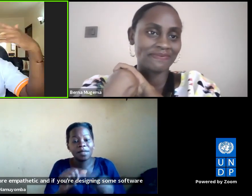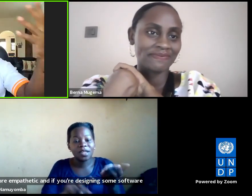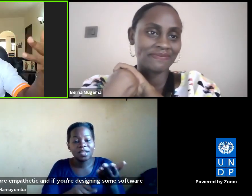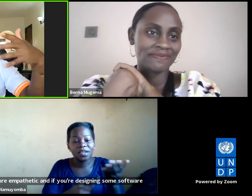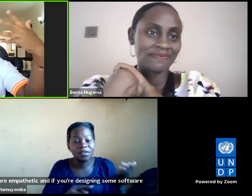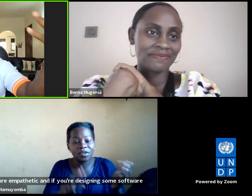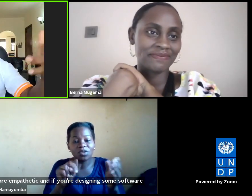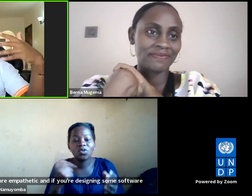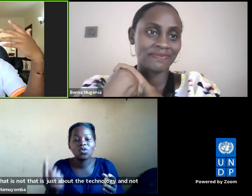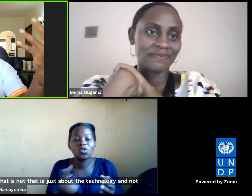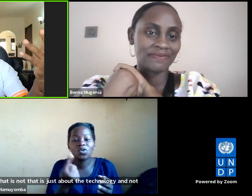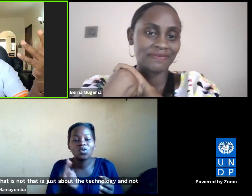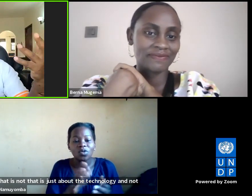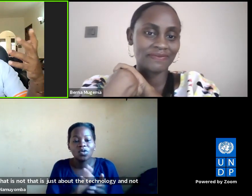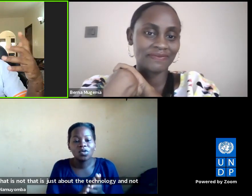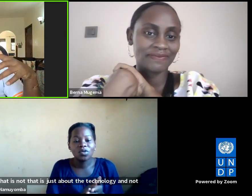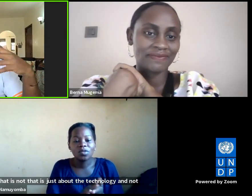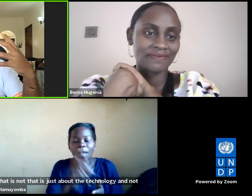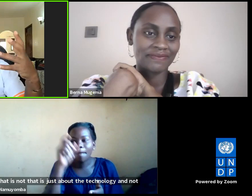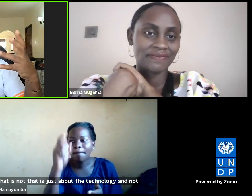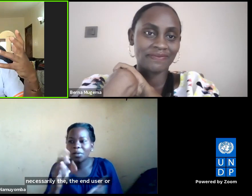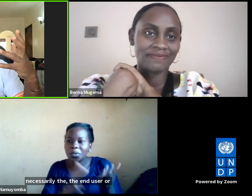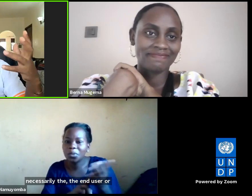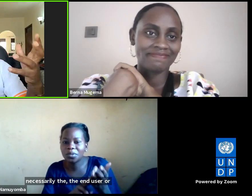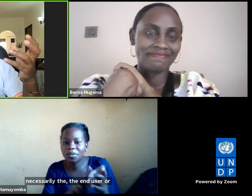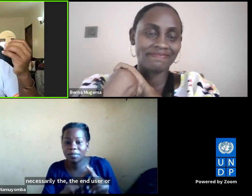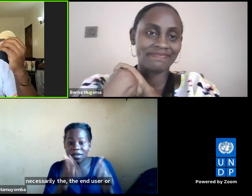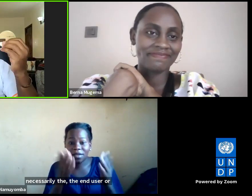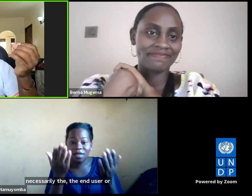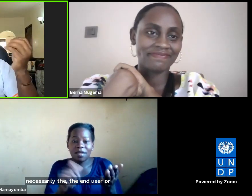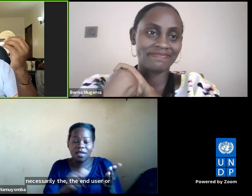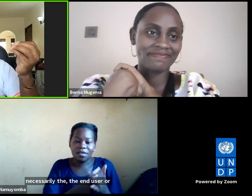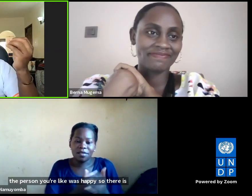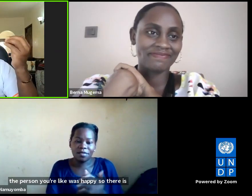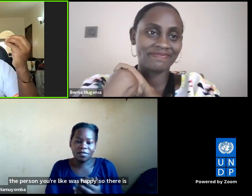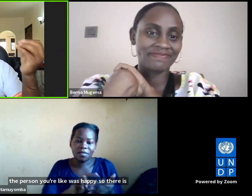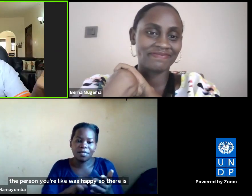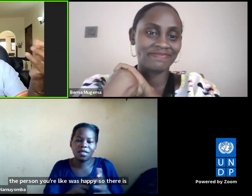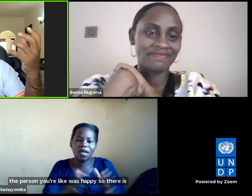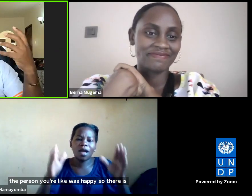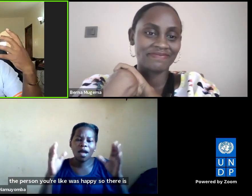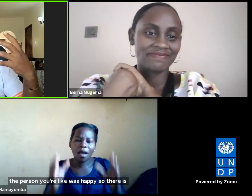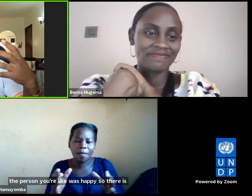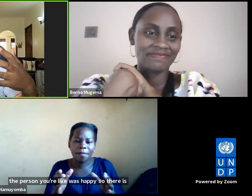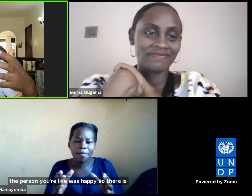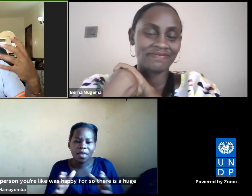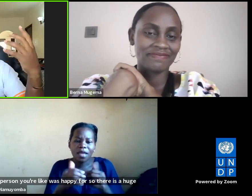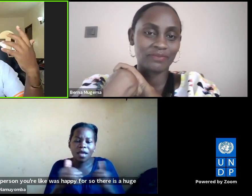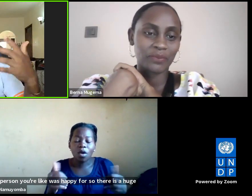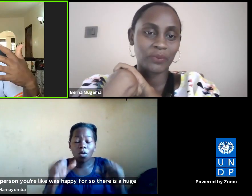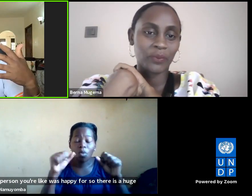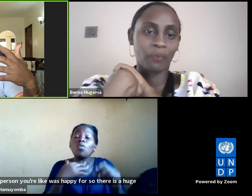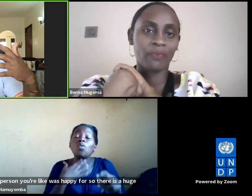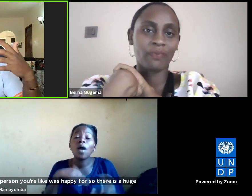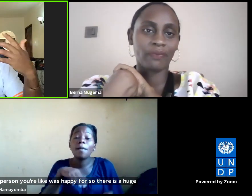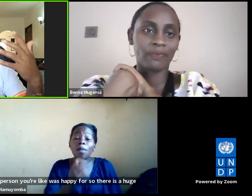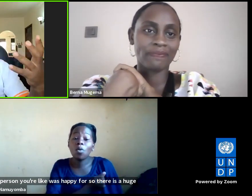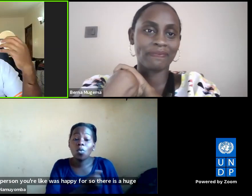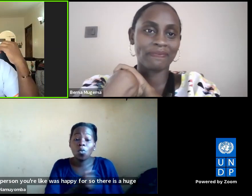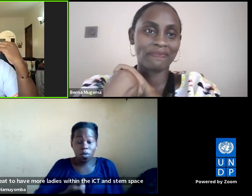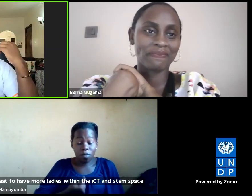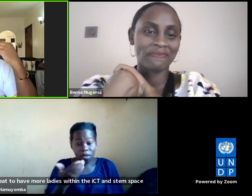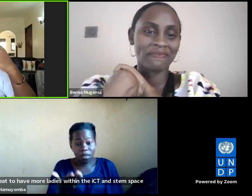necessarily the end user or the person, you're likely to have issues. So there is a huge cry to have more ladies within the ICT and STEM space. Do